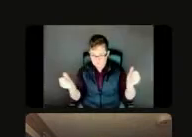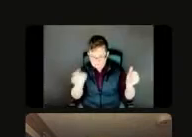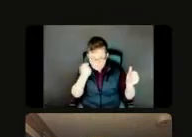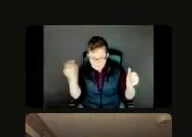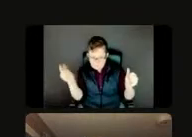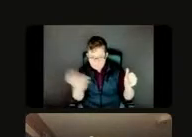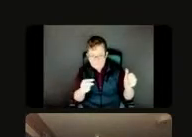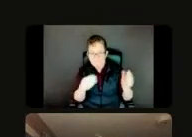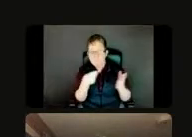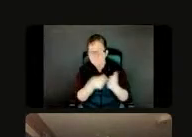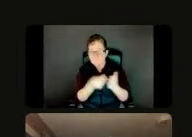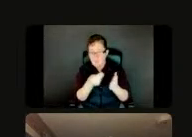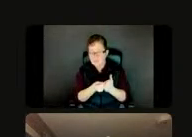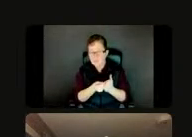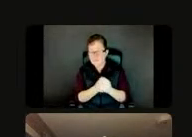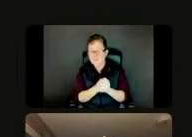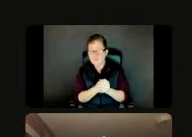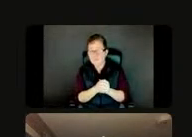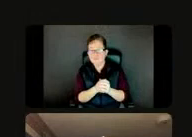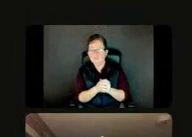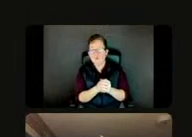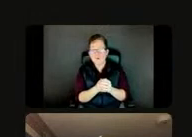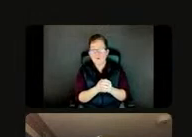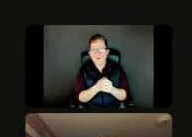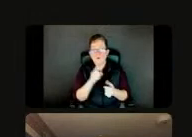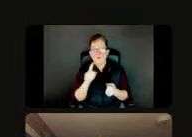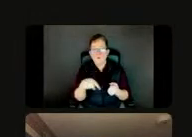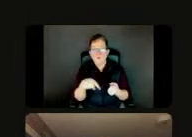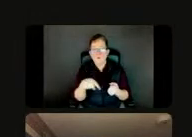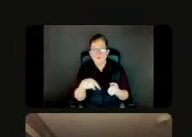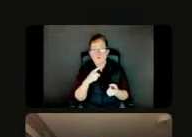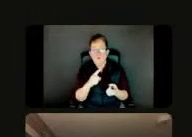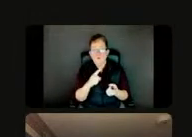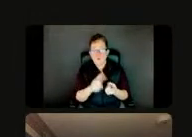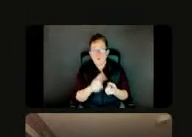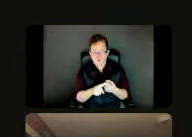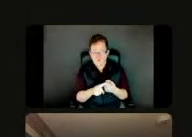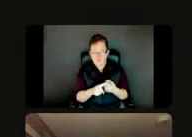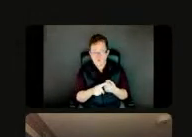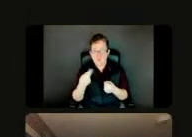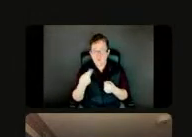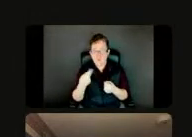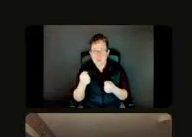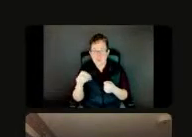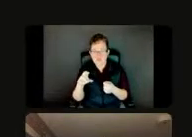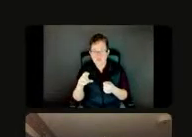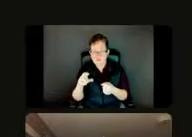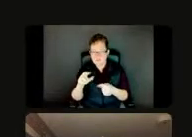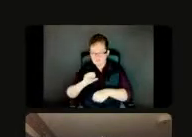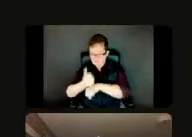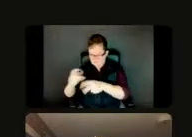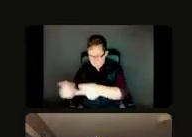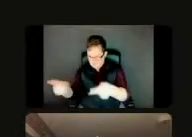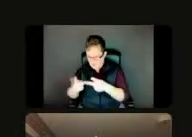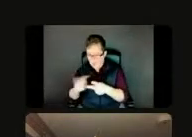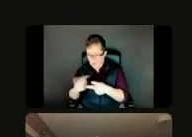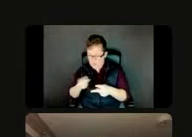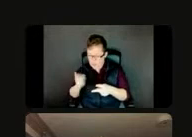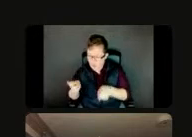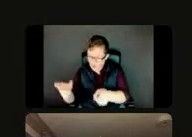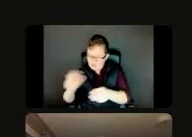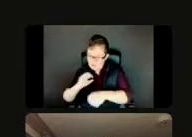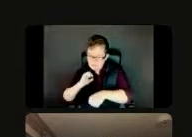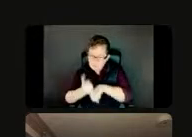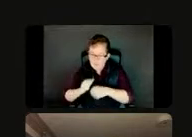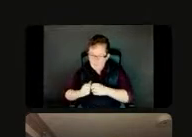funds. Windows to the West was a planned shelter site. It was go, go, go, let's get it going. And then